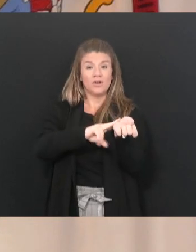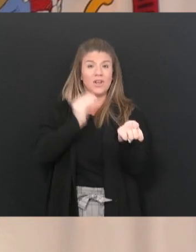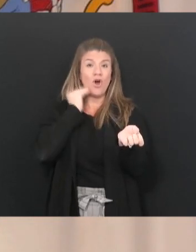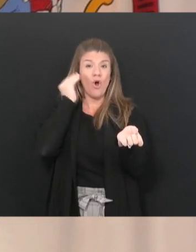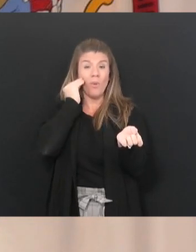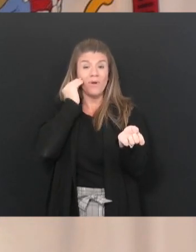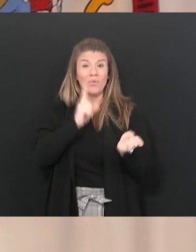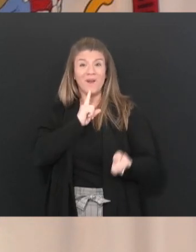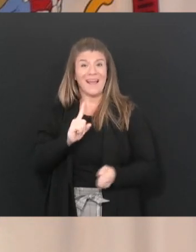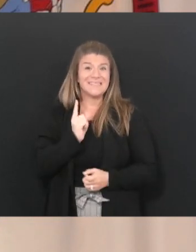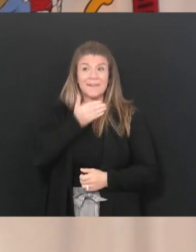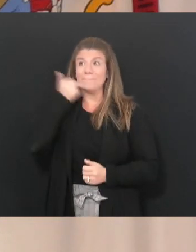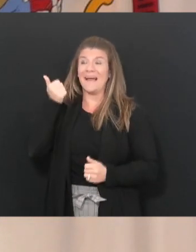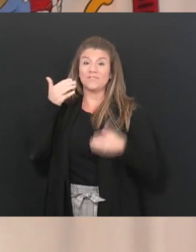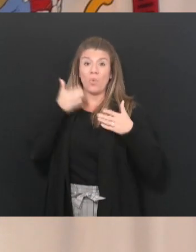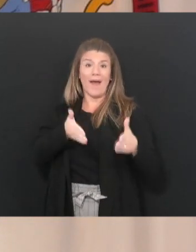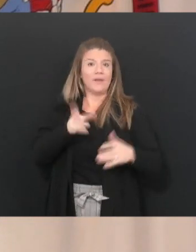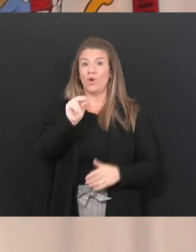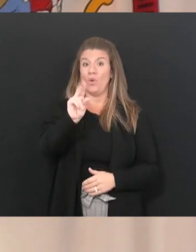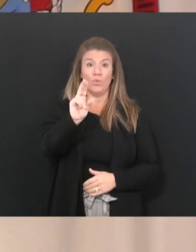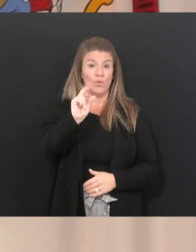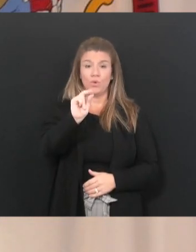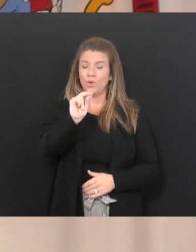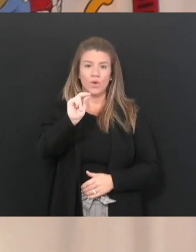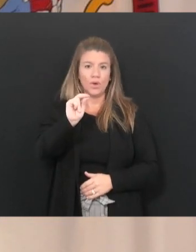be. We're having